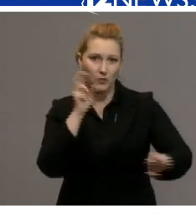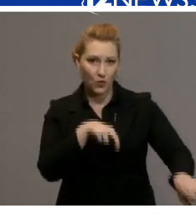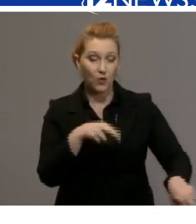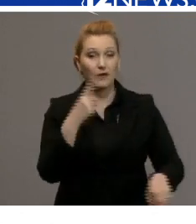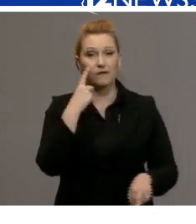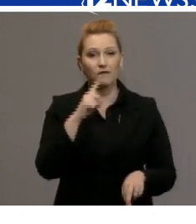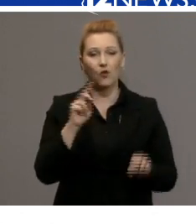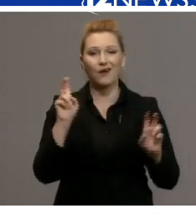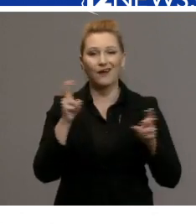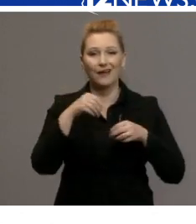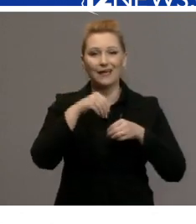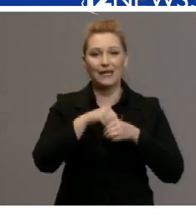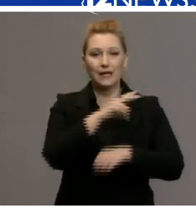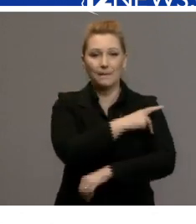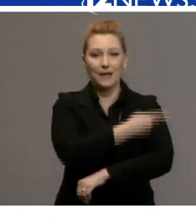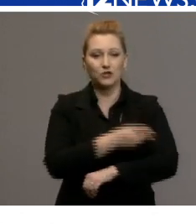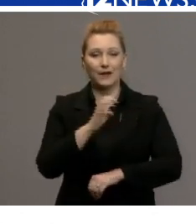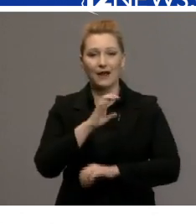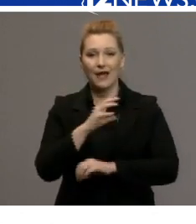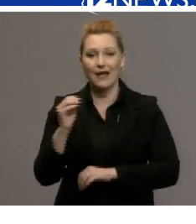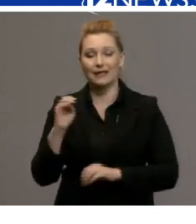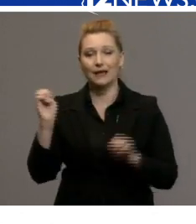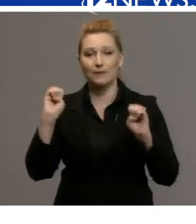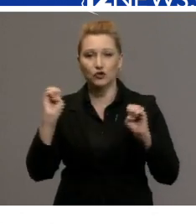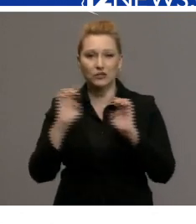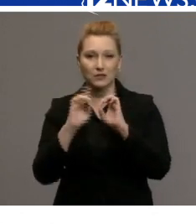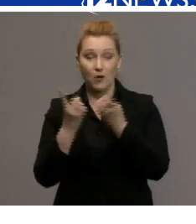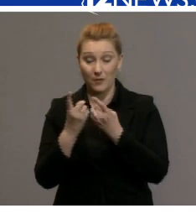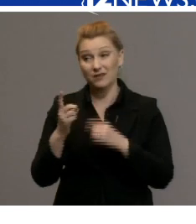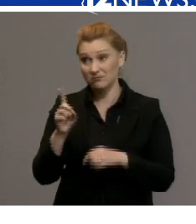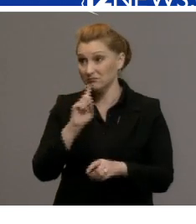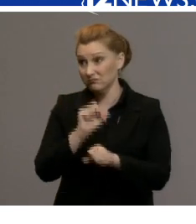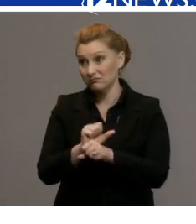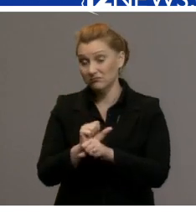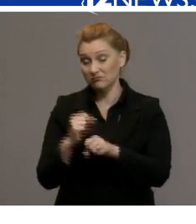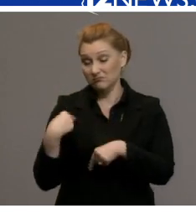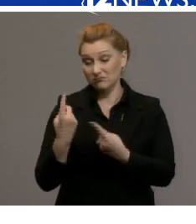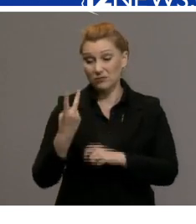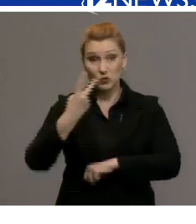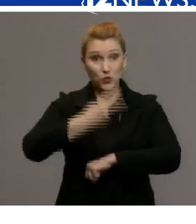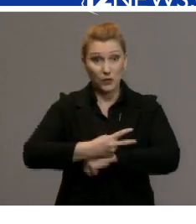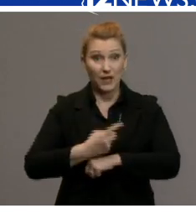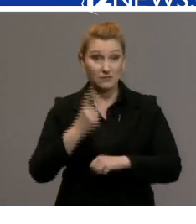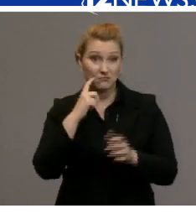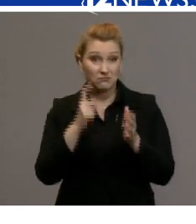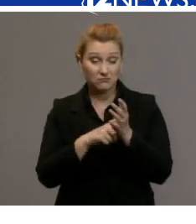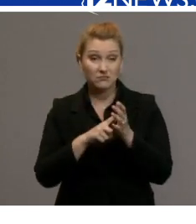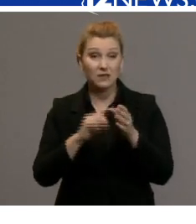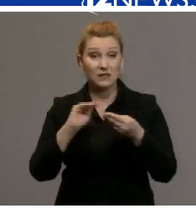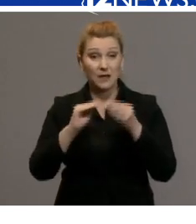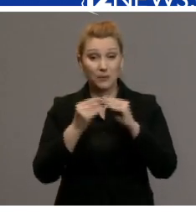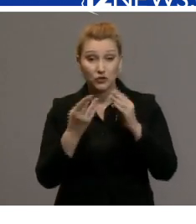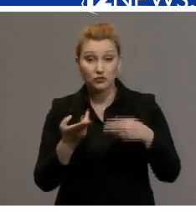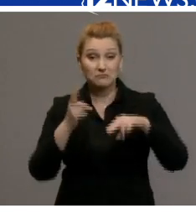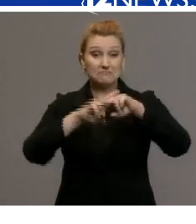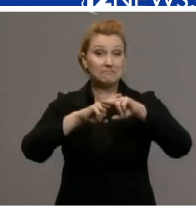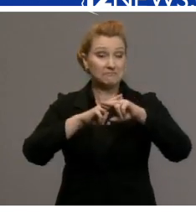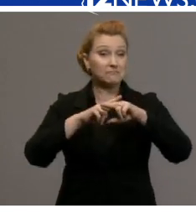department rooms. And yes, over the last 2 days, we have seen an increase in the number of